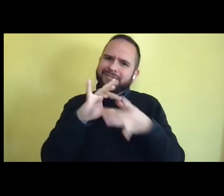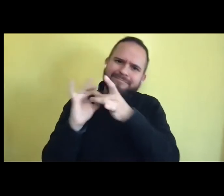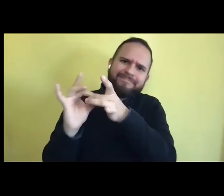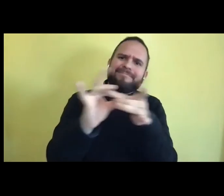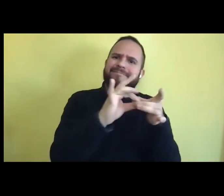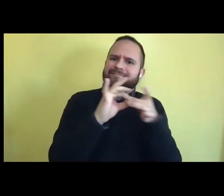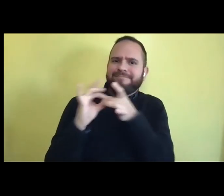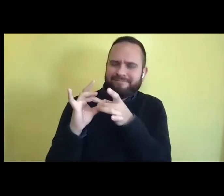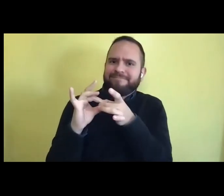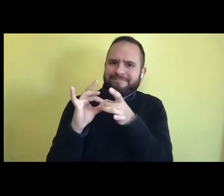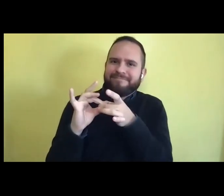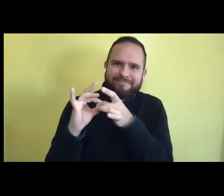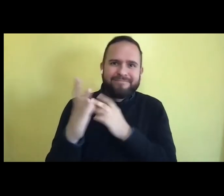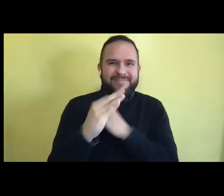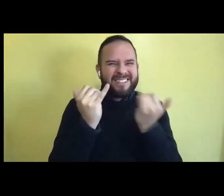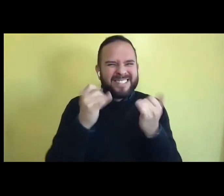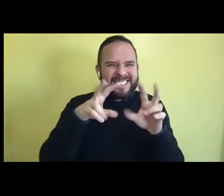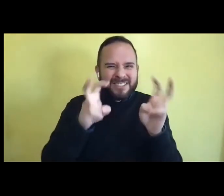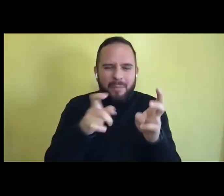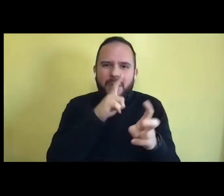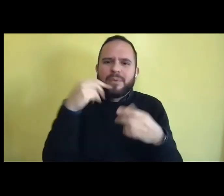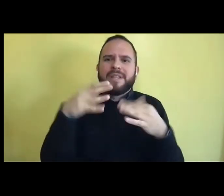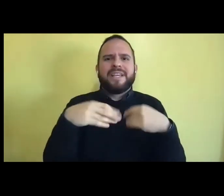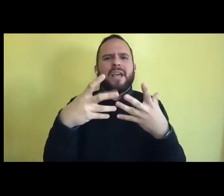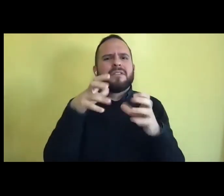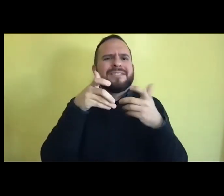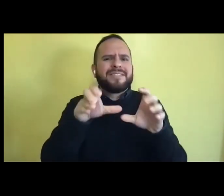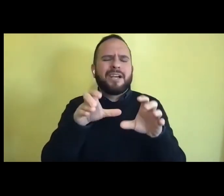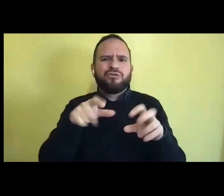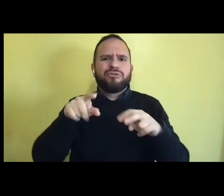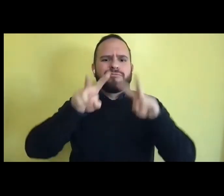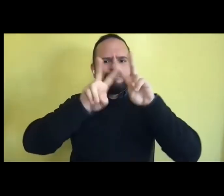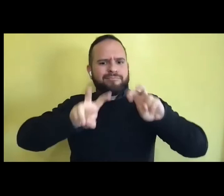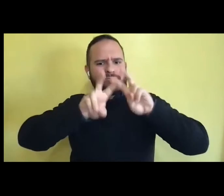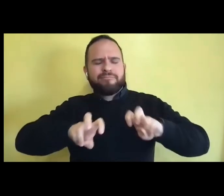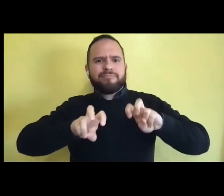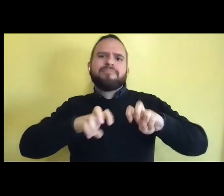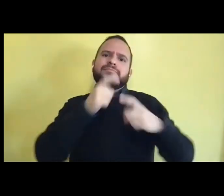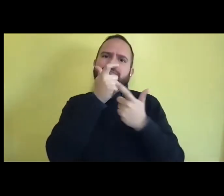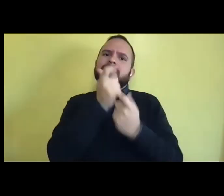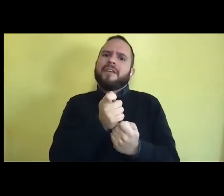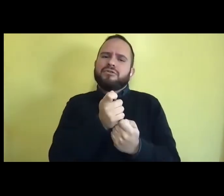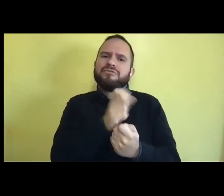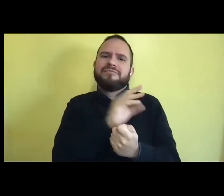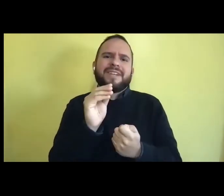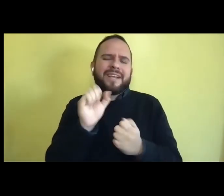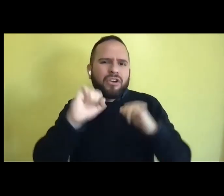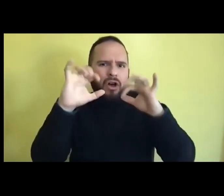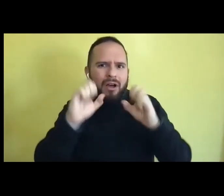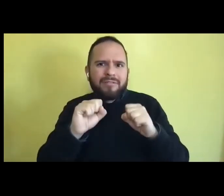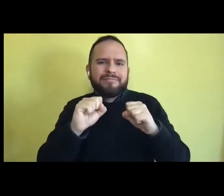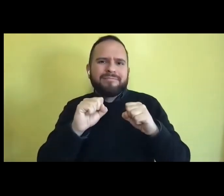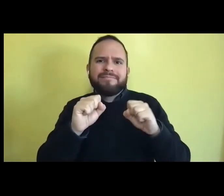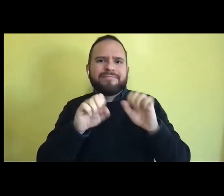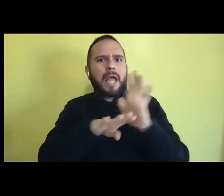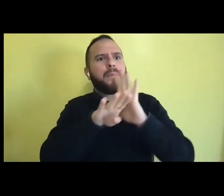And today's topic really gives us a chance to look at this, one of the most interesting and also emerging technology